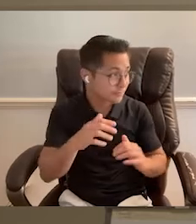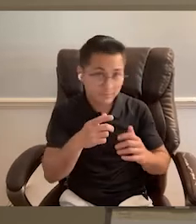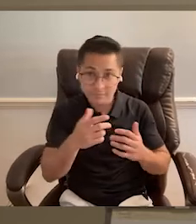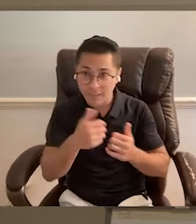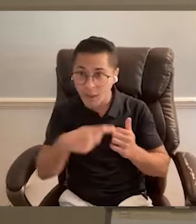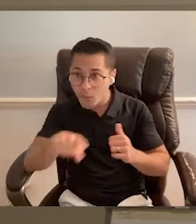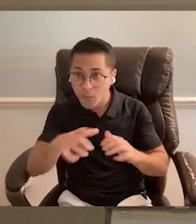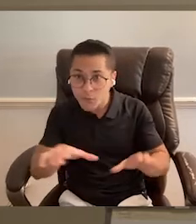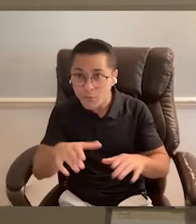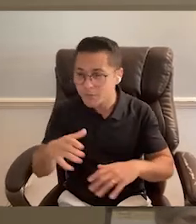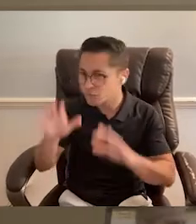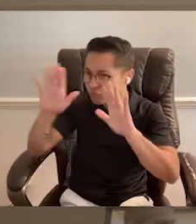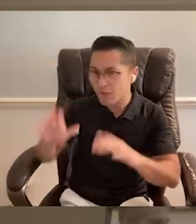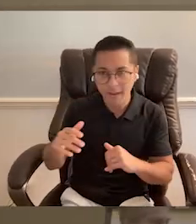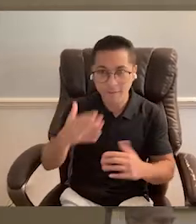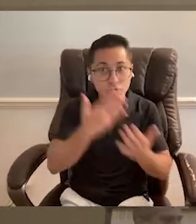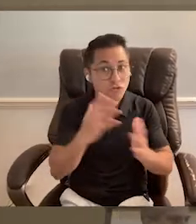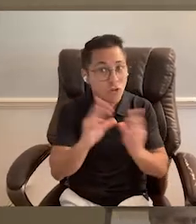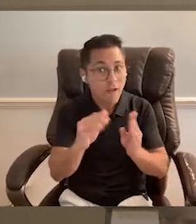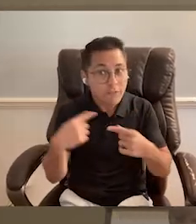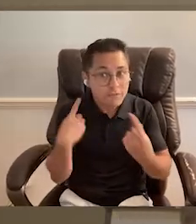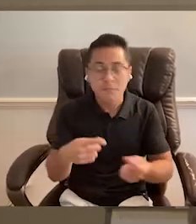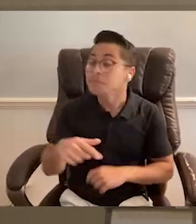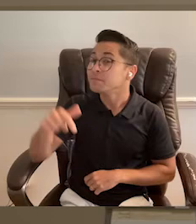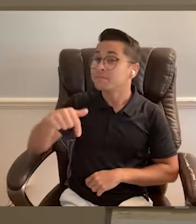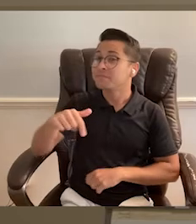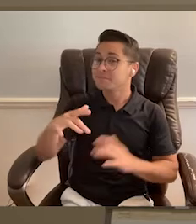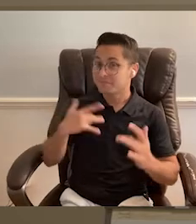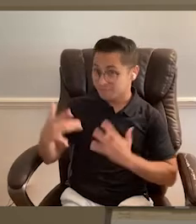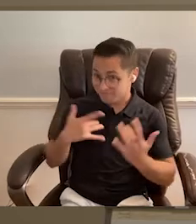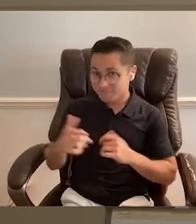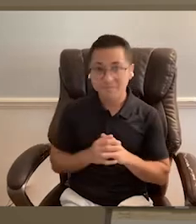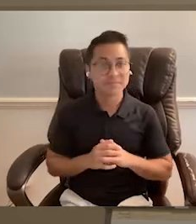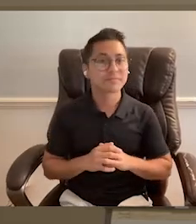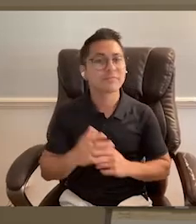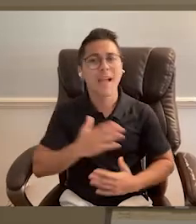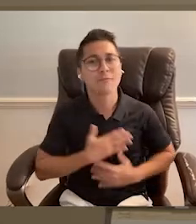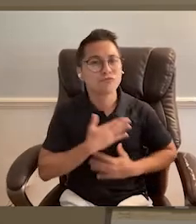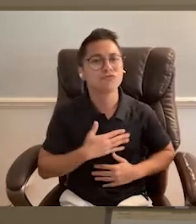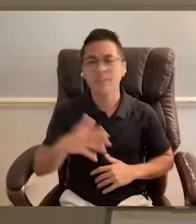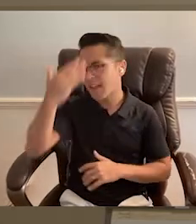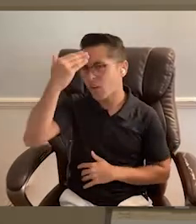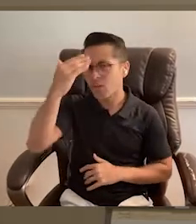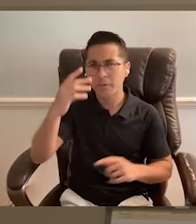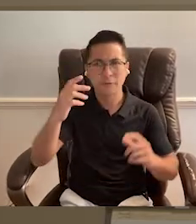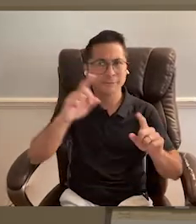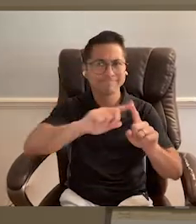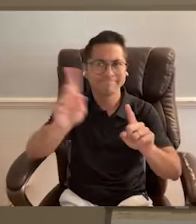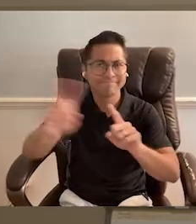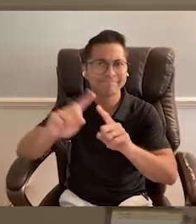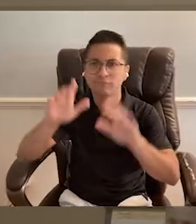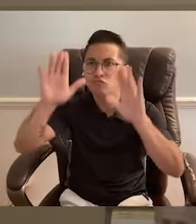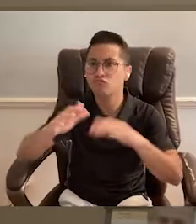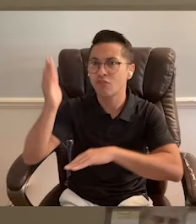Essentially, our mission really is to increase the independence of people with disabilities in a variety of environments,